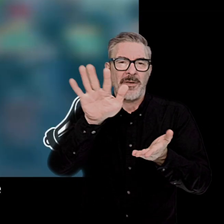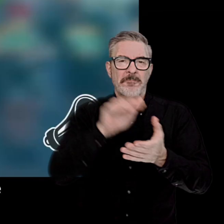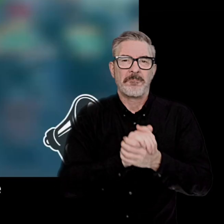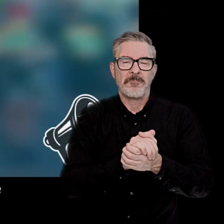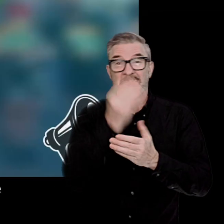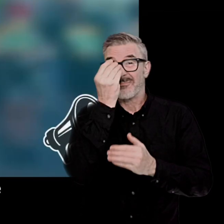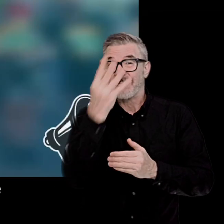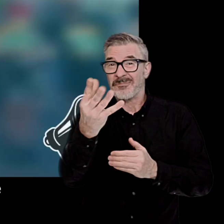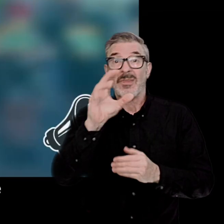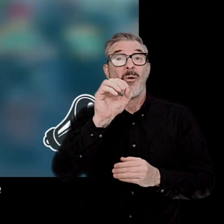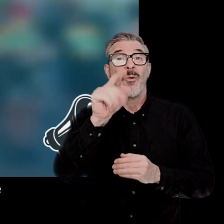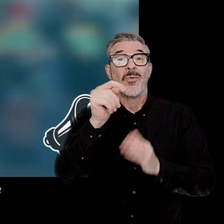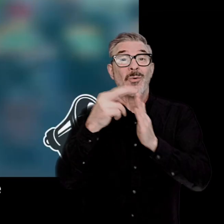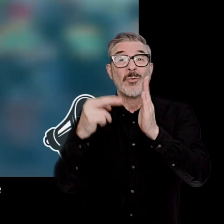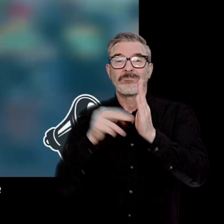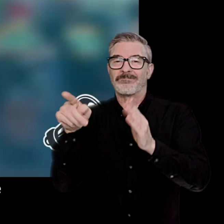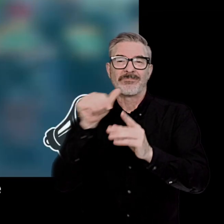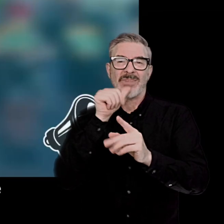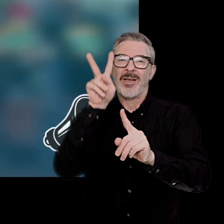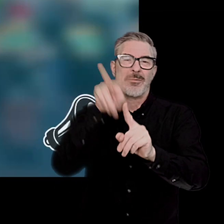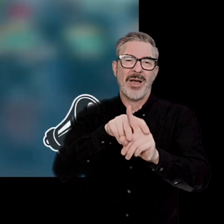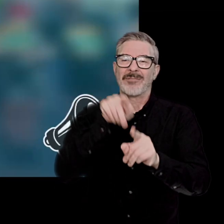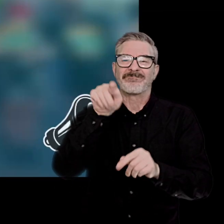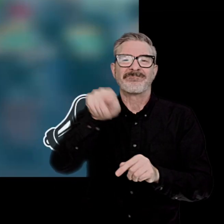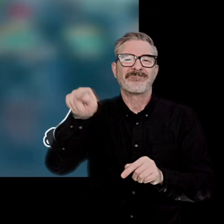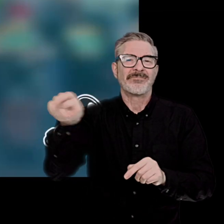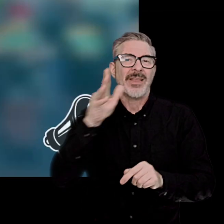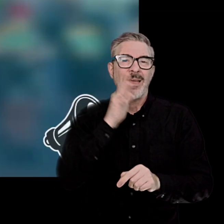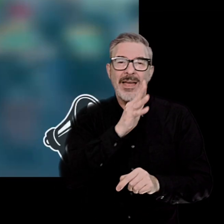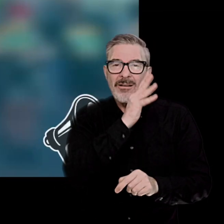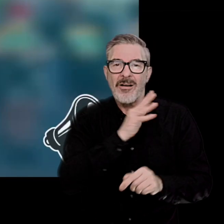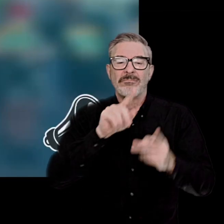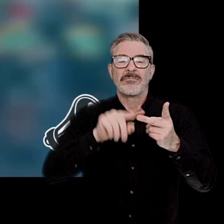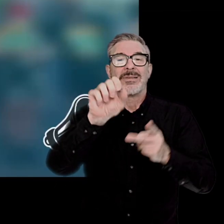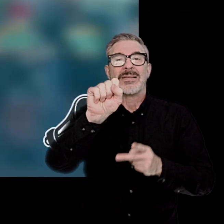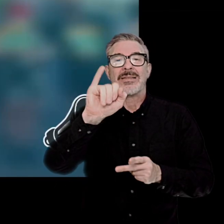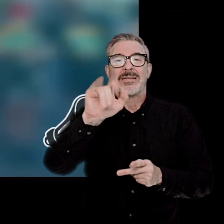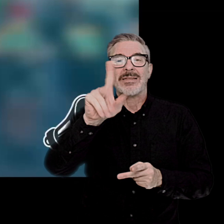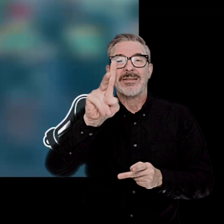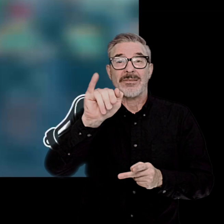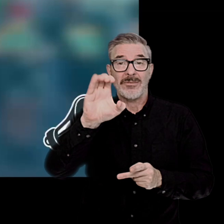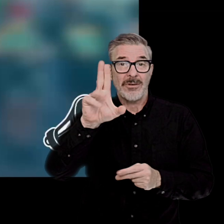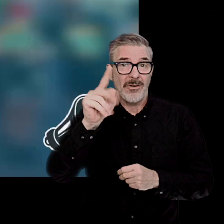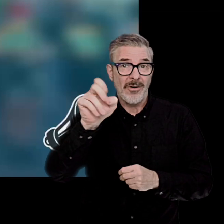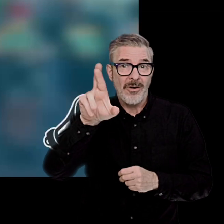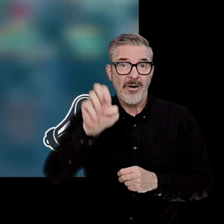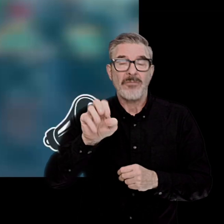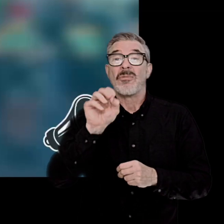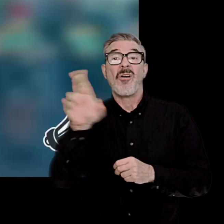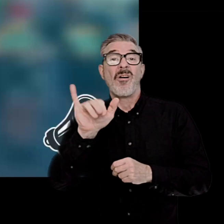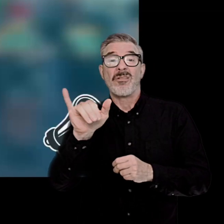It's important to note that overtime does not apply to agriculture, civiculture, and specific types of caregiver work.